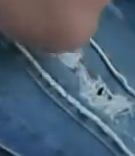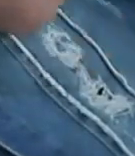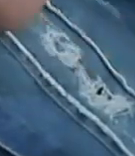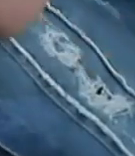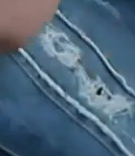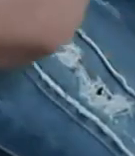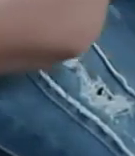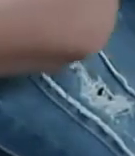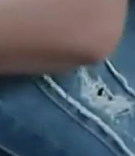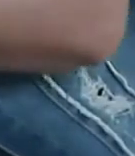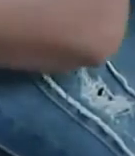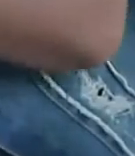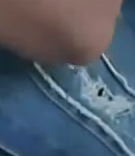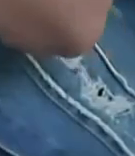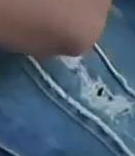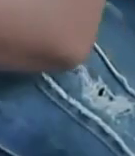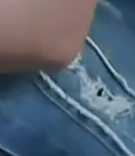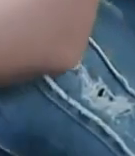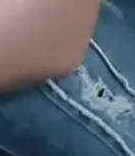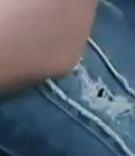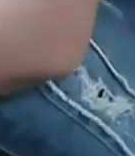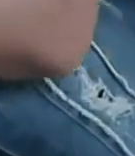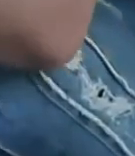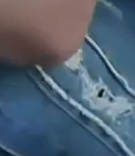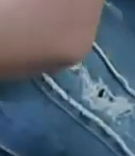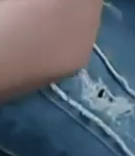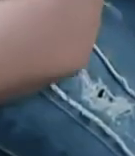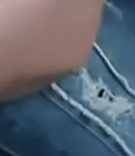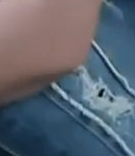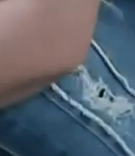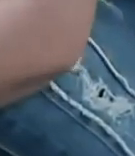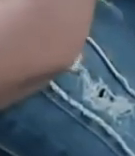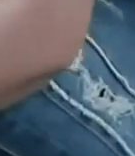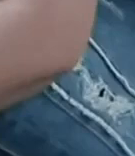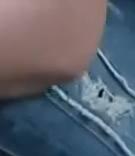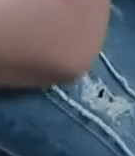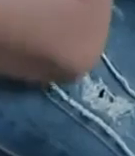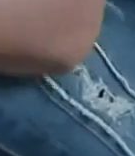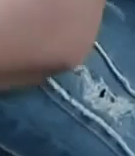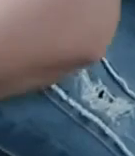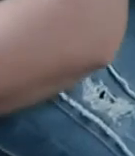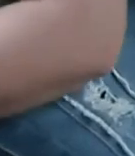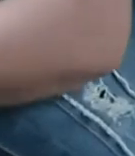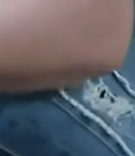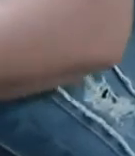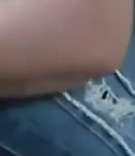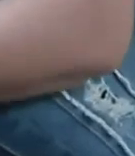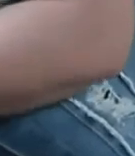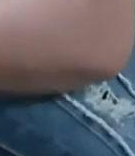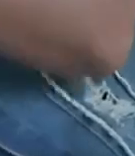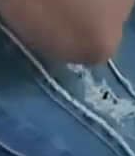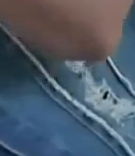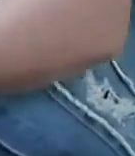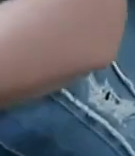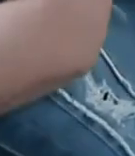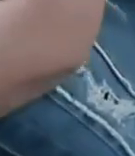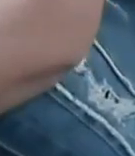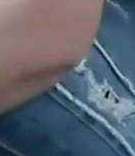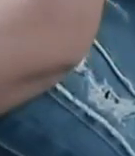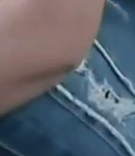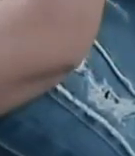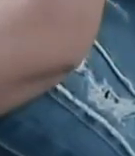brethren and the fact that they have been showing our kids these teachings and